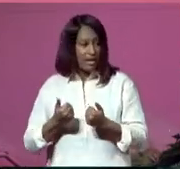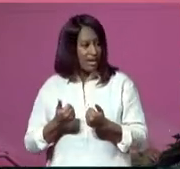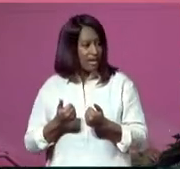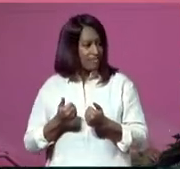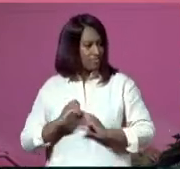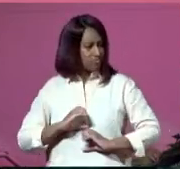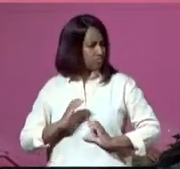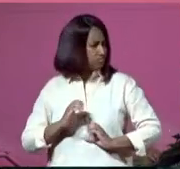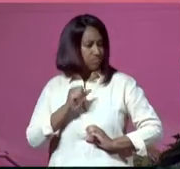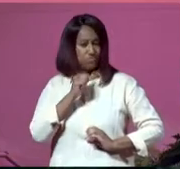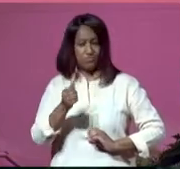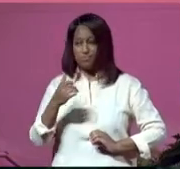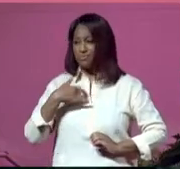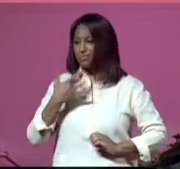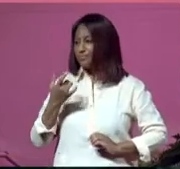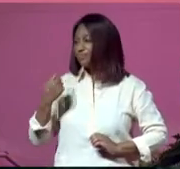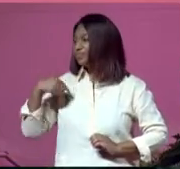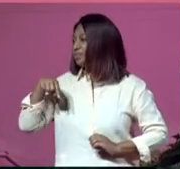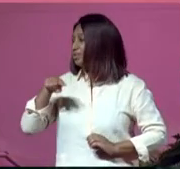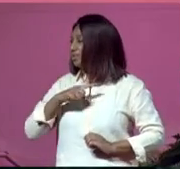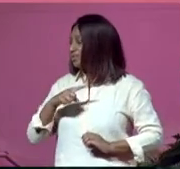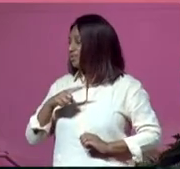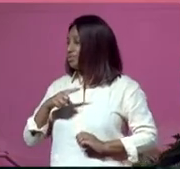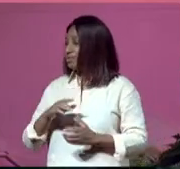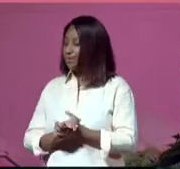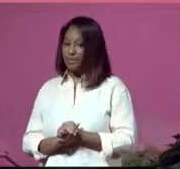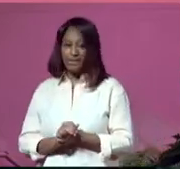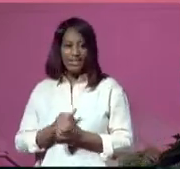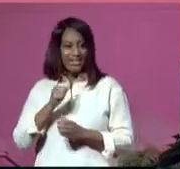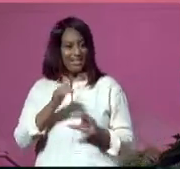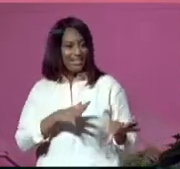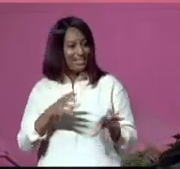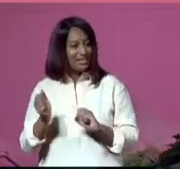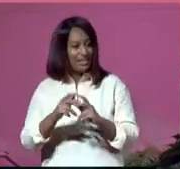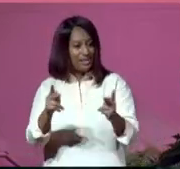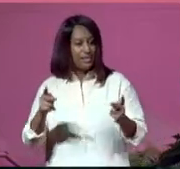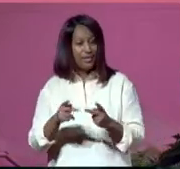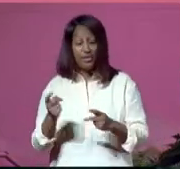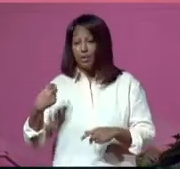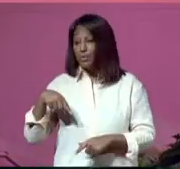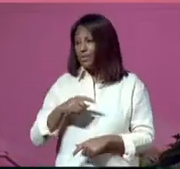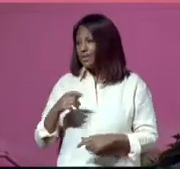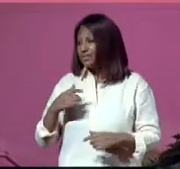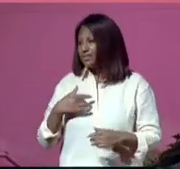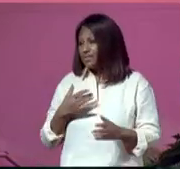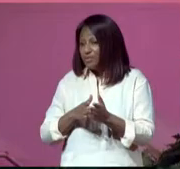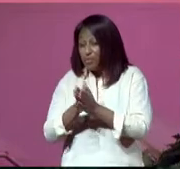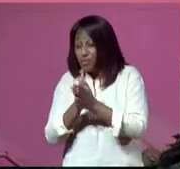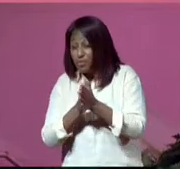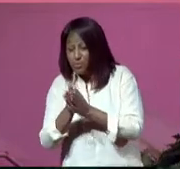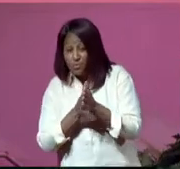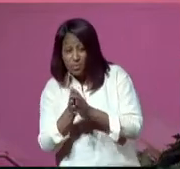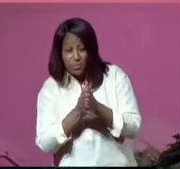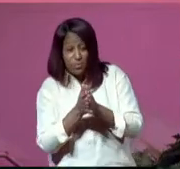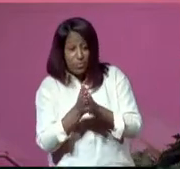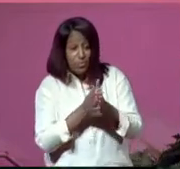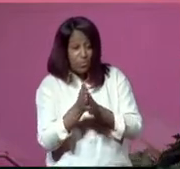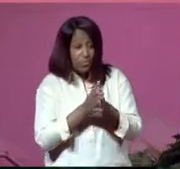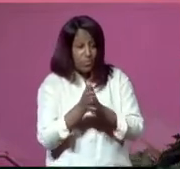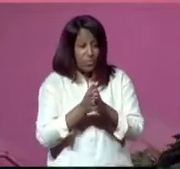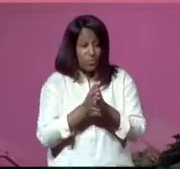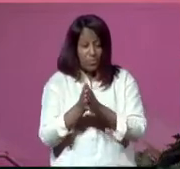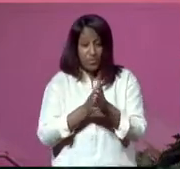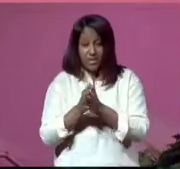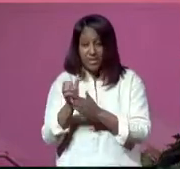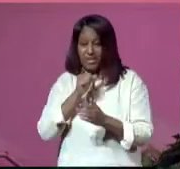you feel, we often don't leave because we feel anxious and uncertain about the